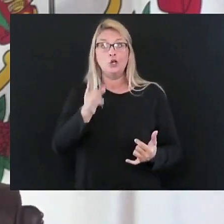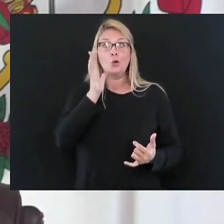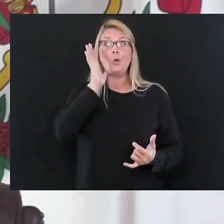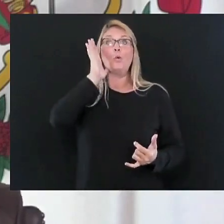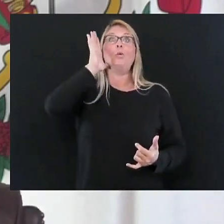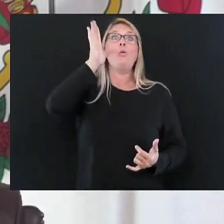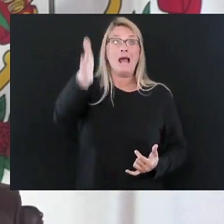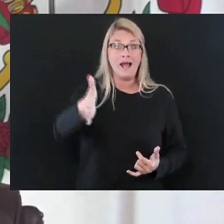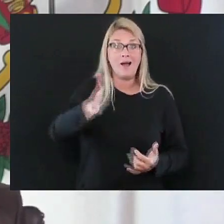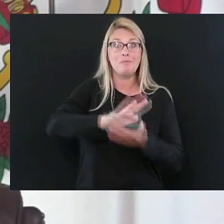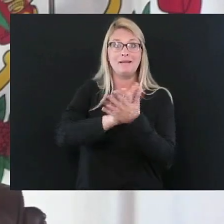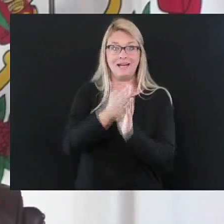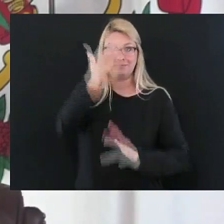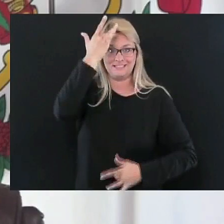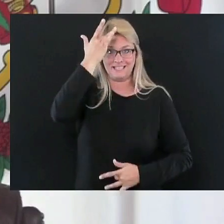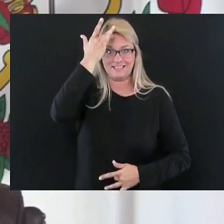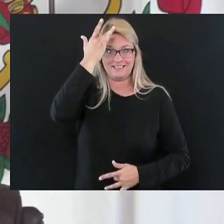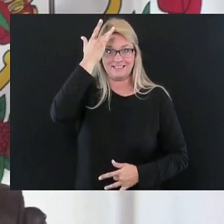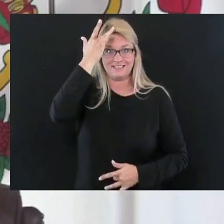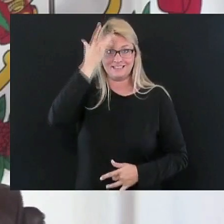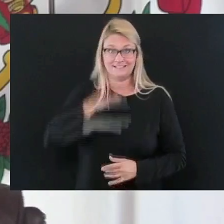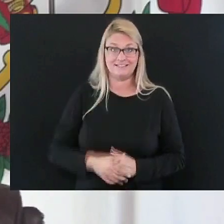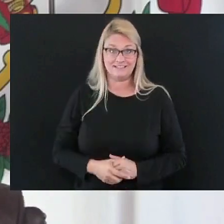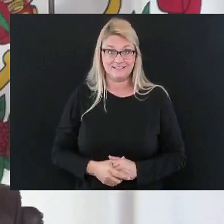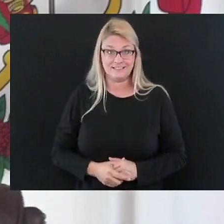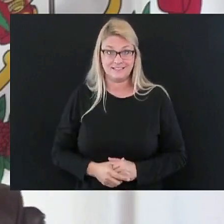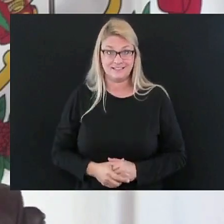sick is right around the corner.